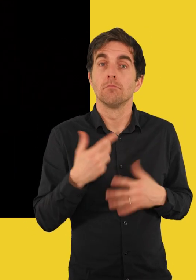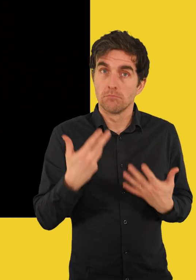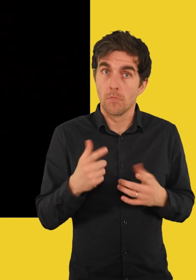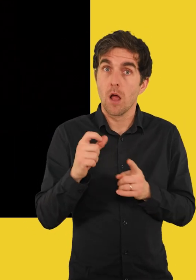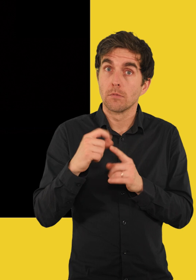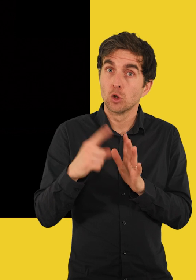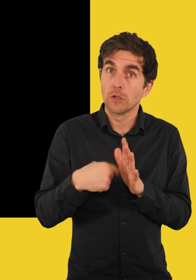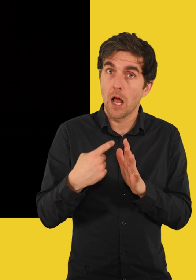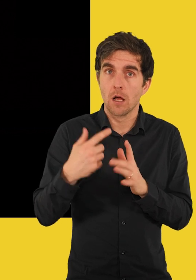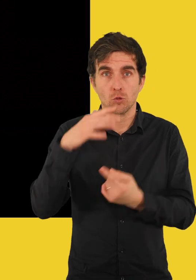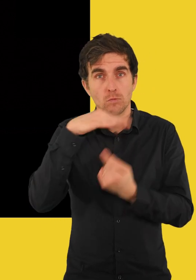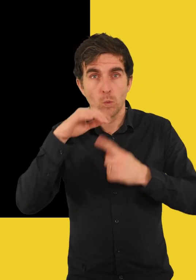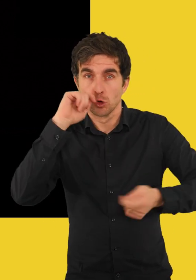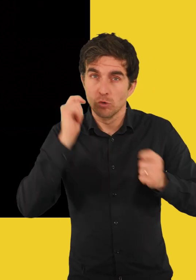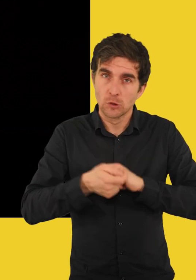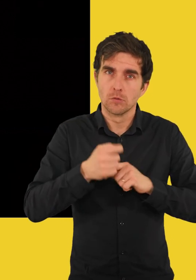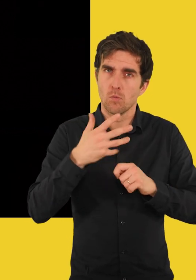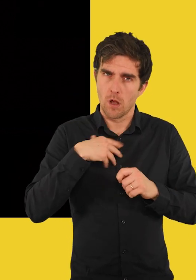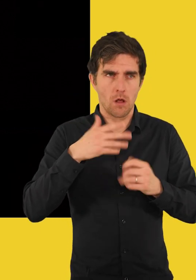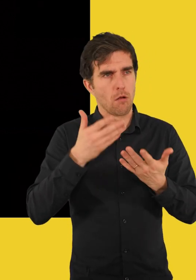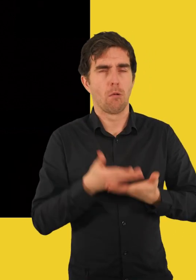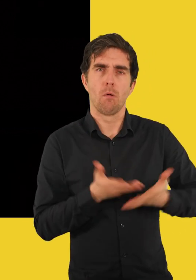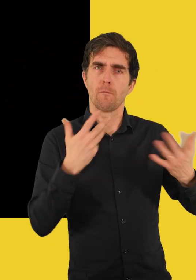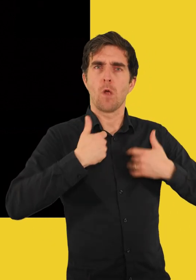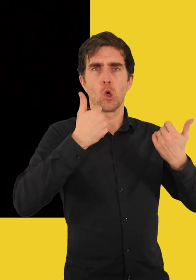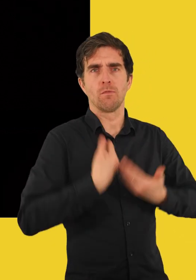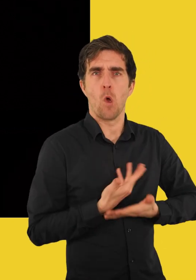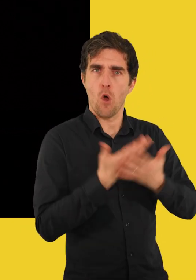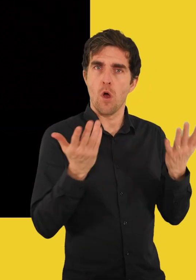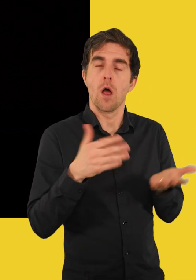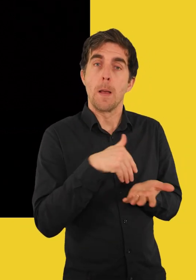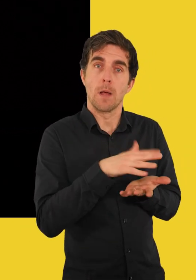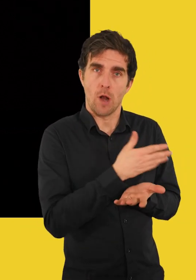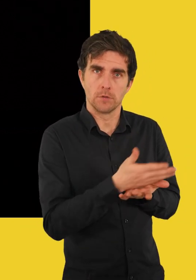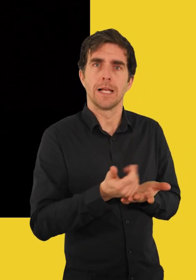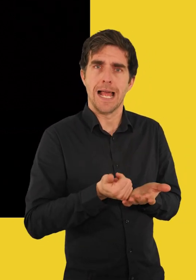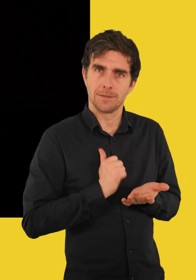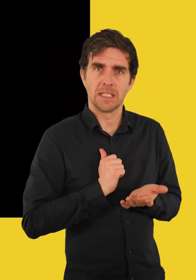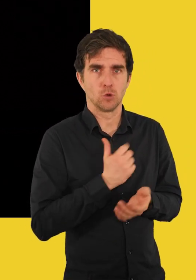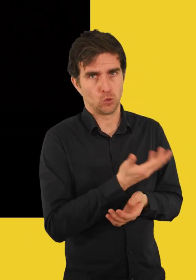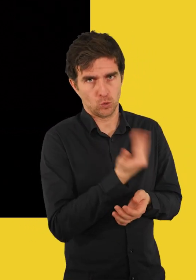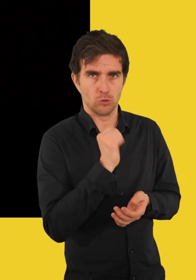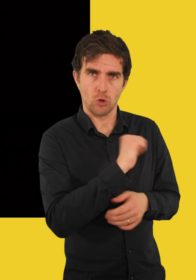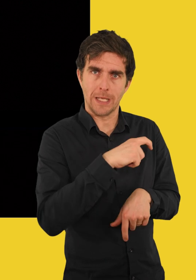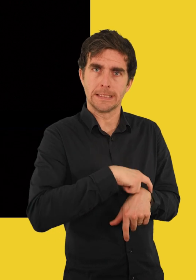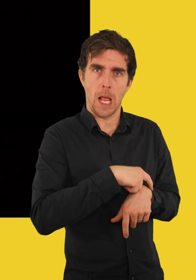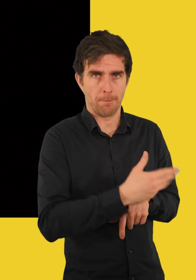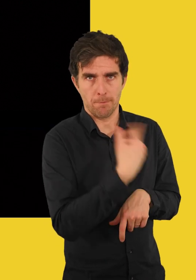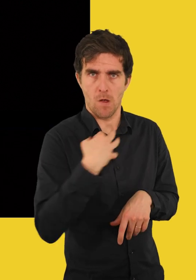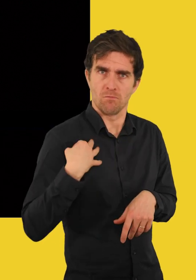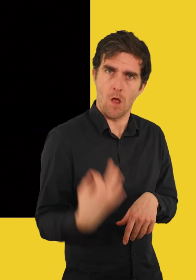Yet when projects in social change that are for the public good arise, marginalised folks are expected to donate their time,